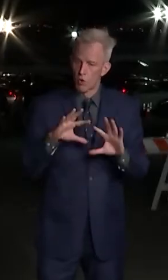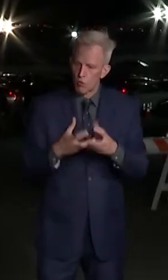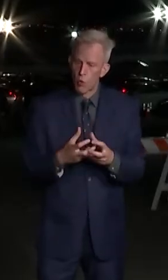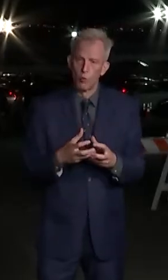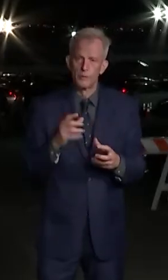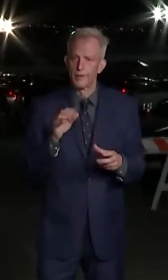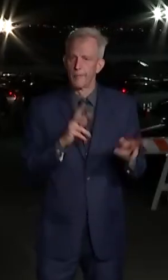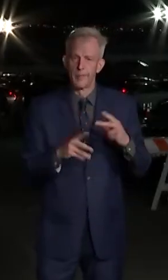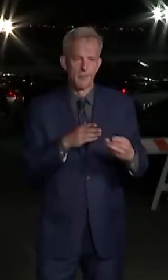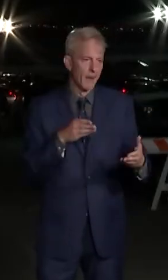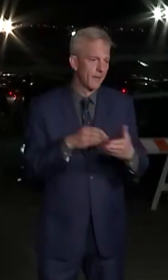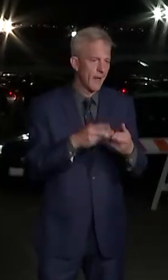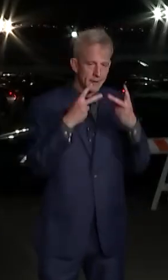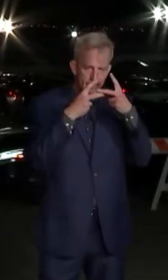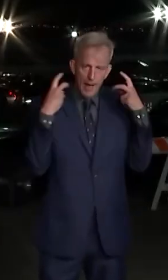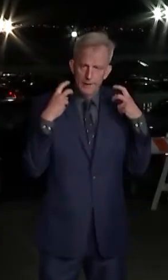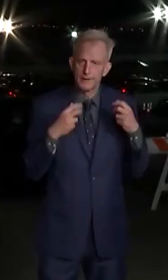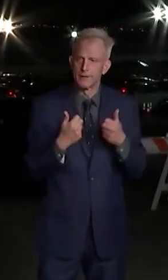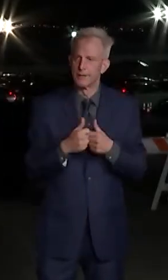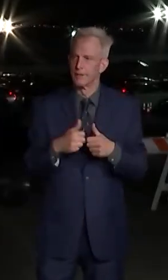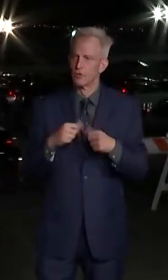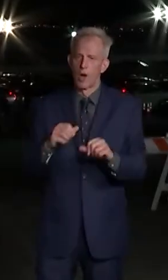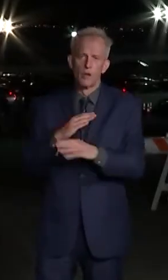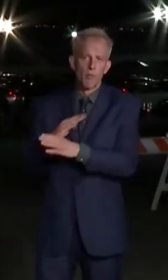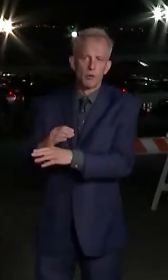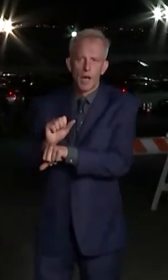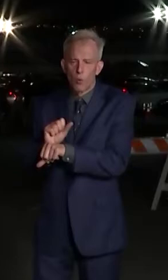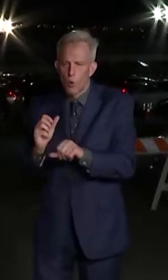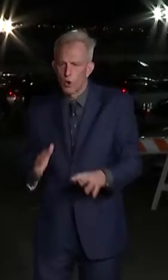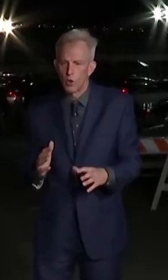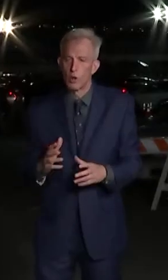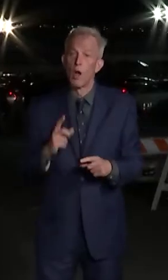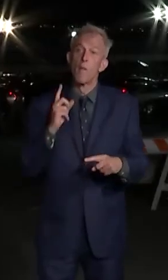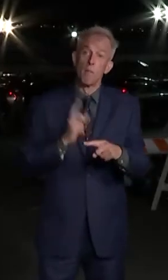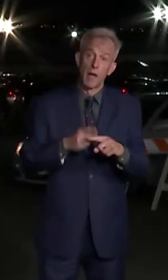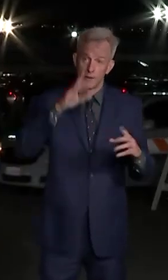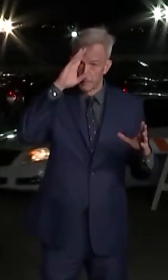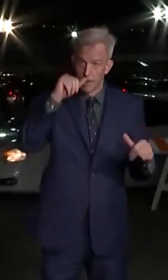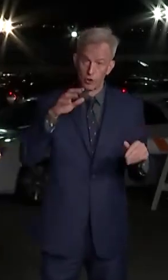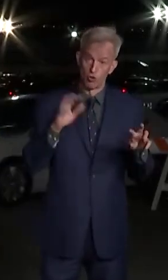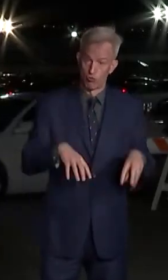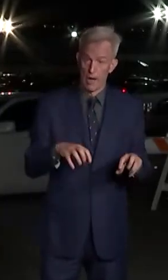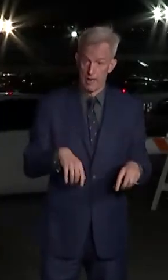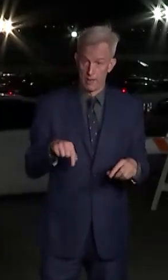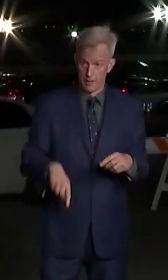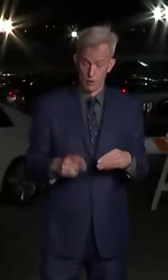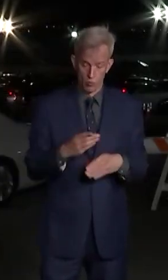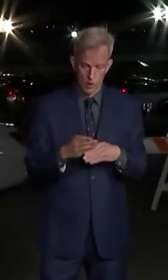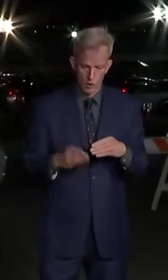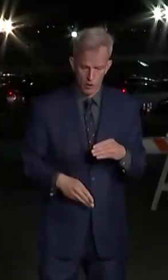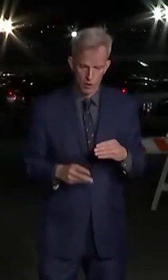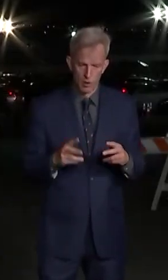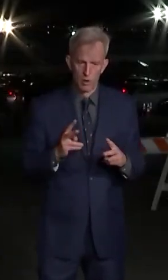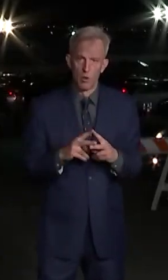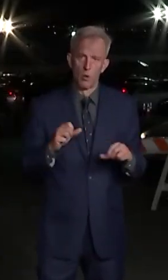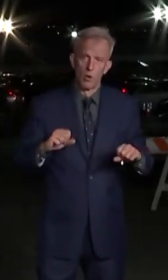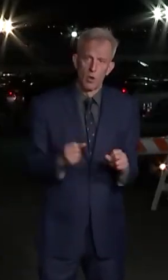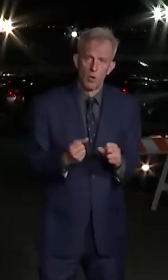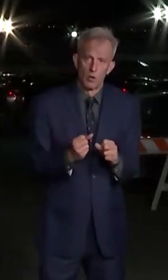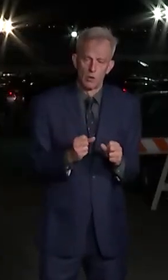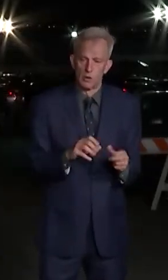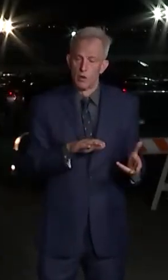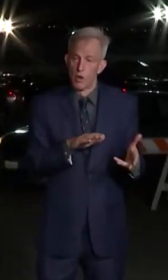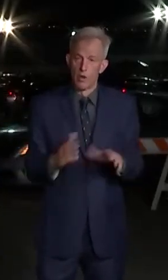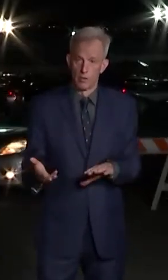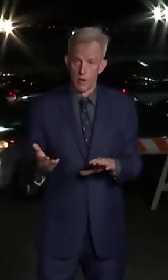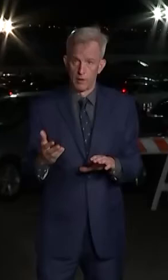going across the city? How will you protect workers? And it's expected to rain starting this weekend, with hypothermia deaths among unhoused people